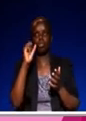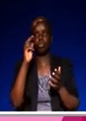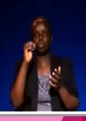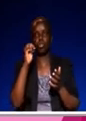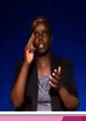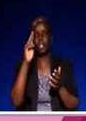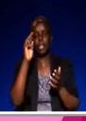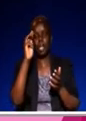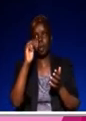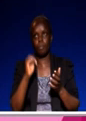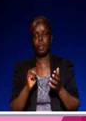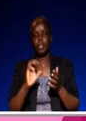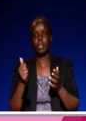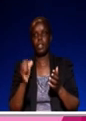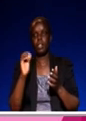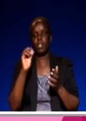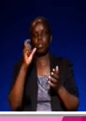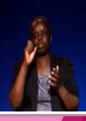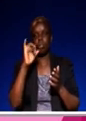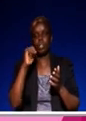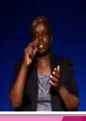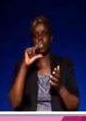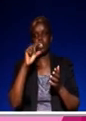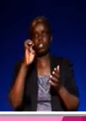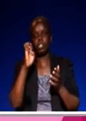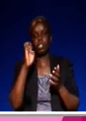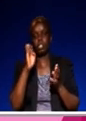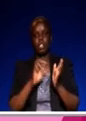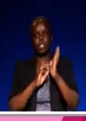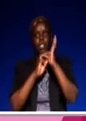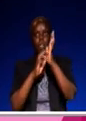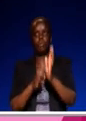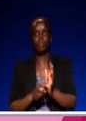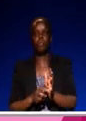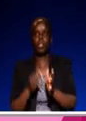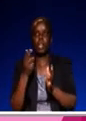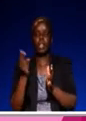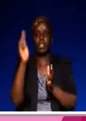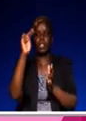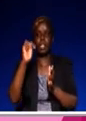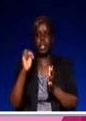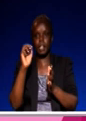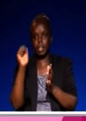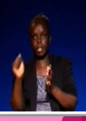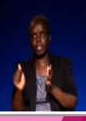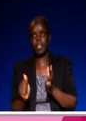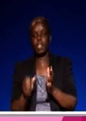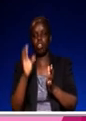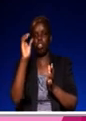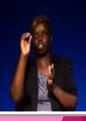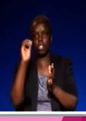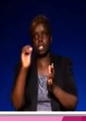other element is oxygen. So what is the symbol for sodium and oxygen is given there. Sodium is Na, oxygen is